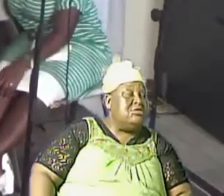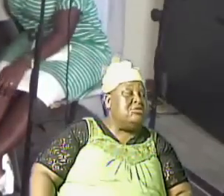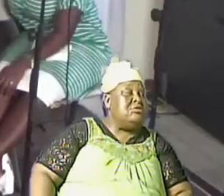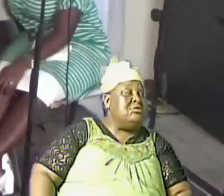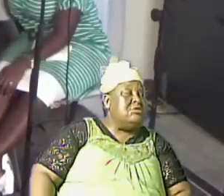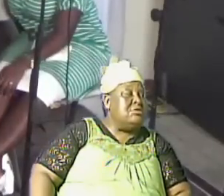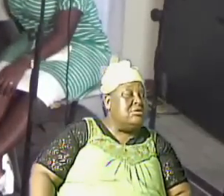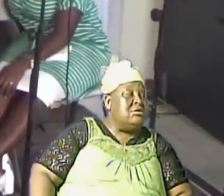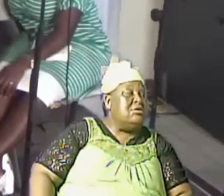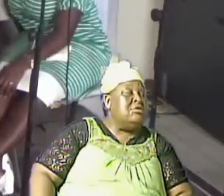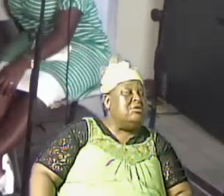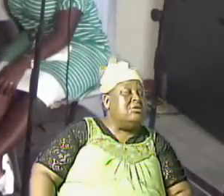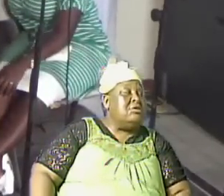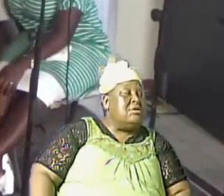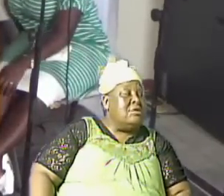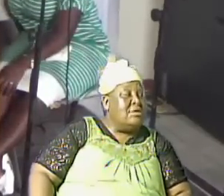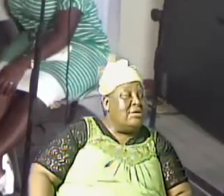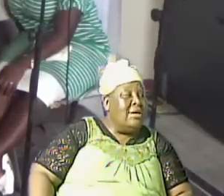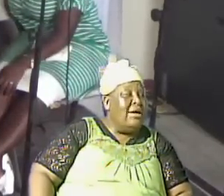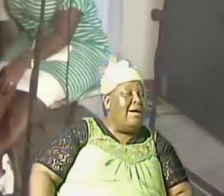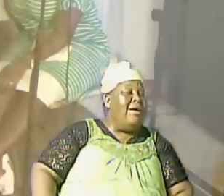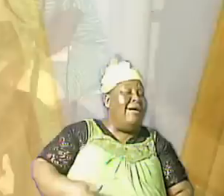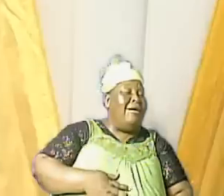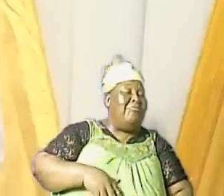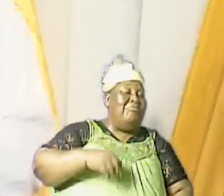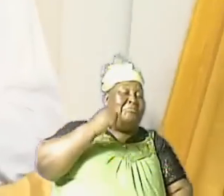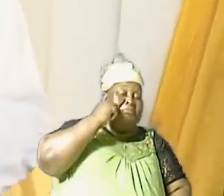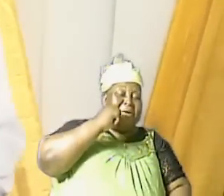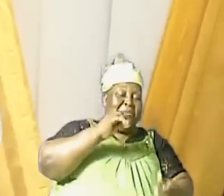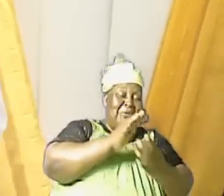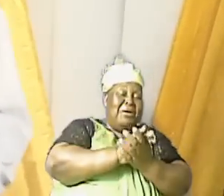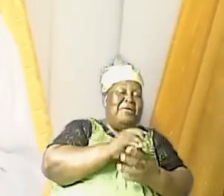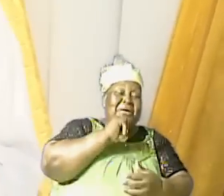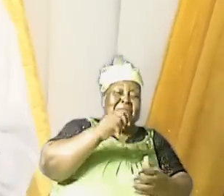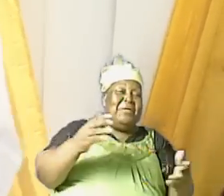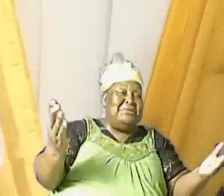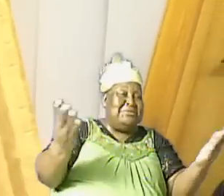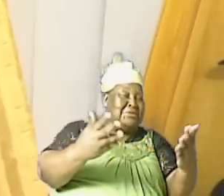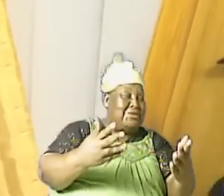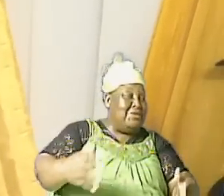Don't bother saying my shirt never ironed good. My wife is not around, okay?